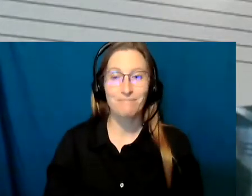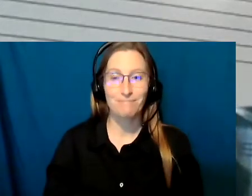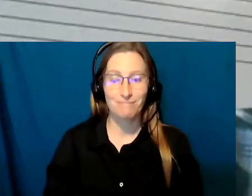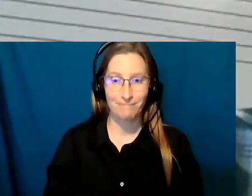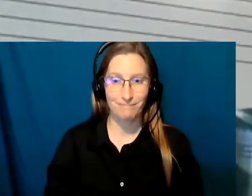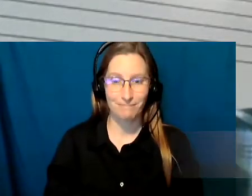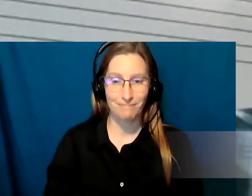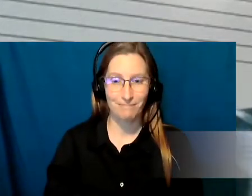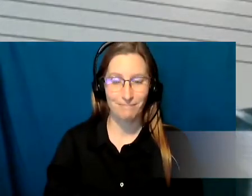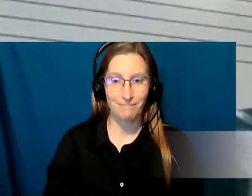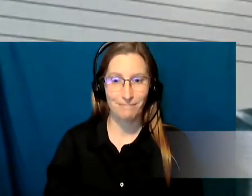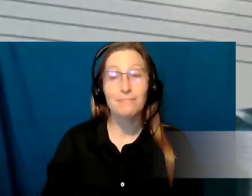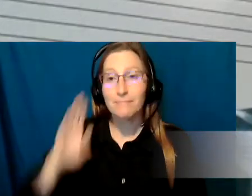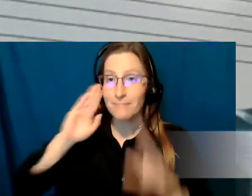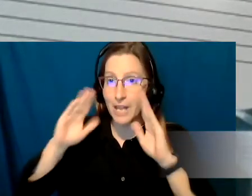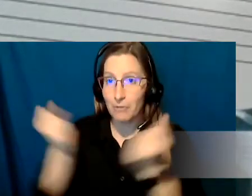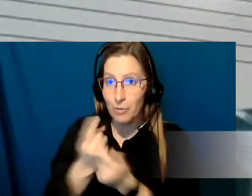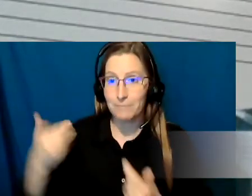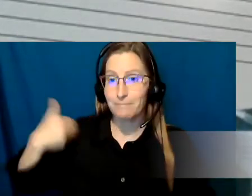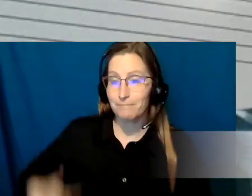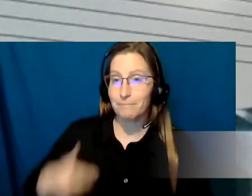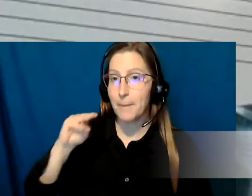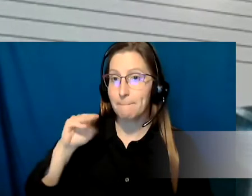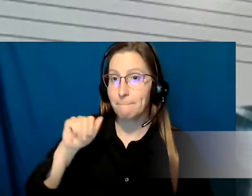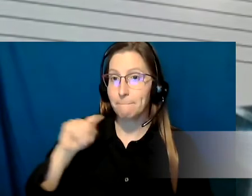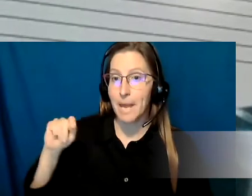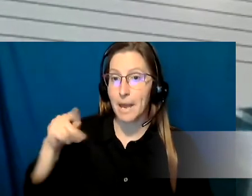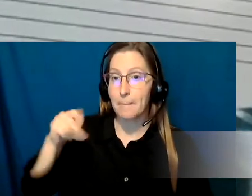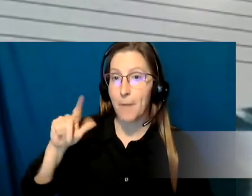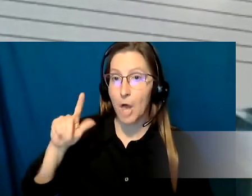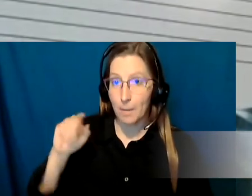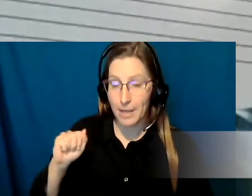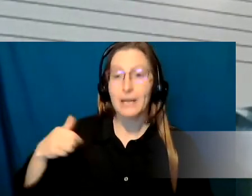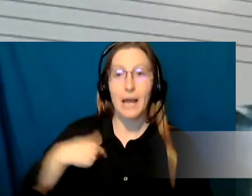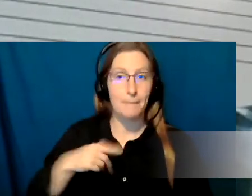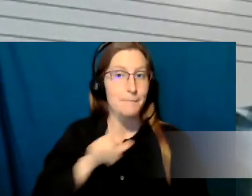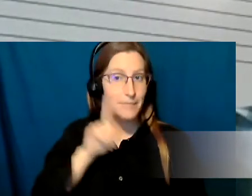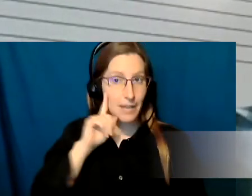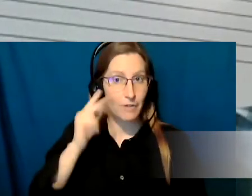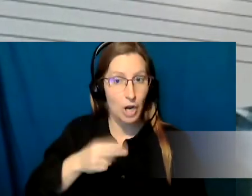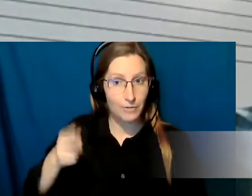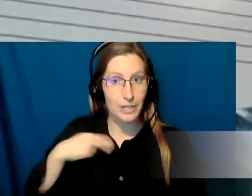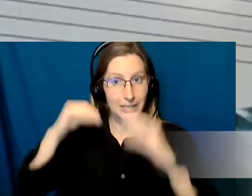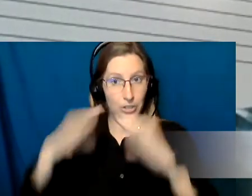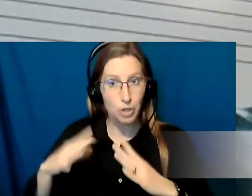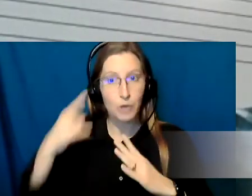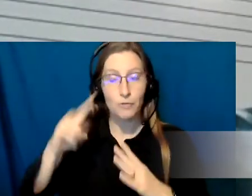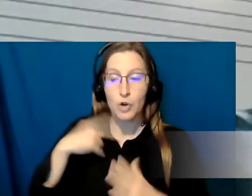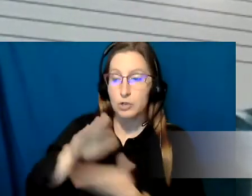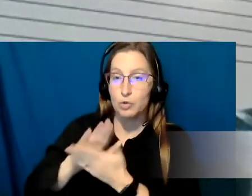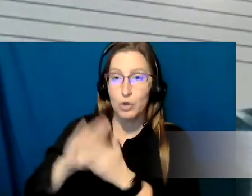Hello, everyone. I'm Matt Palma. I'm a deaf and hard of hearing teacher in the school district